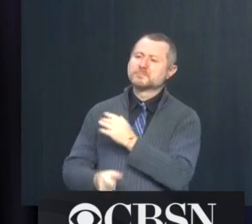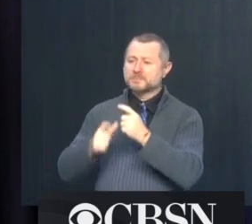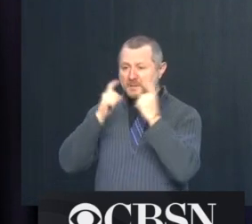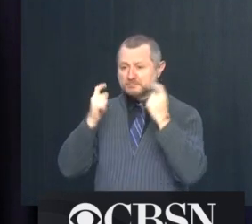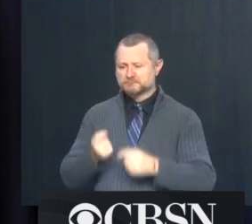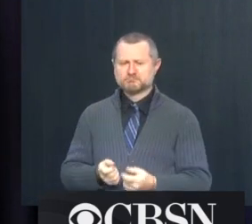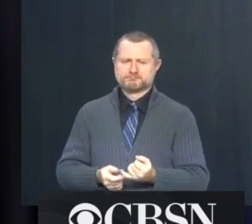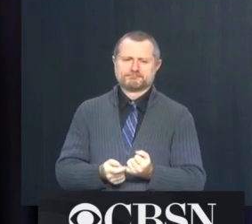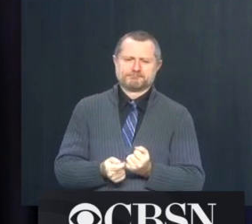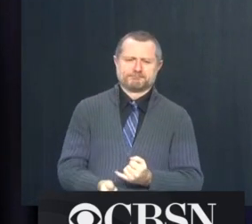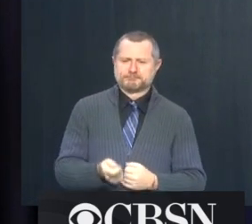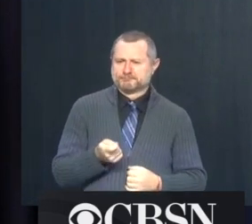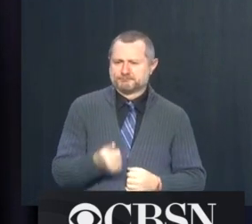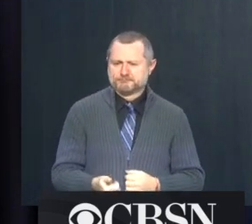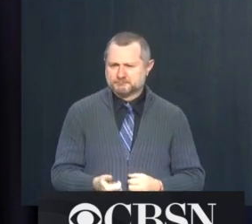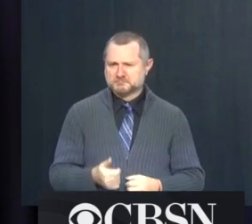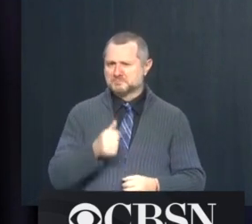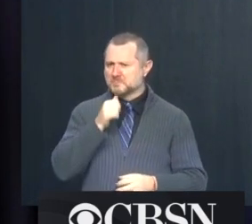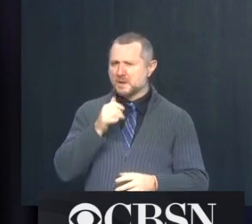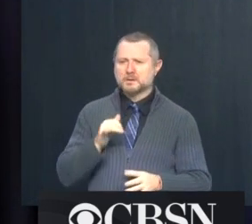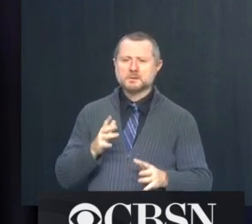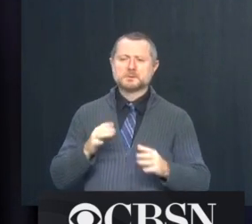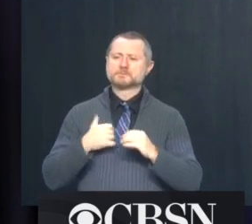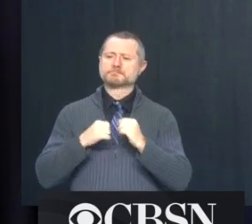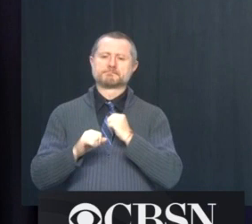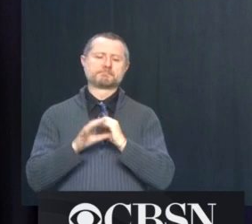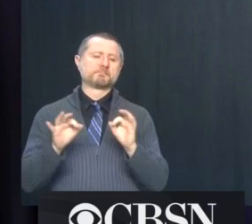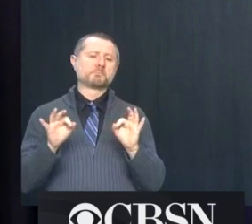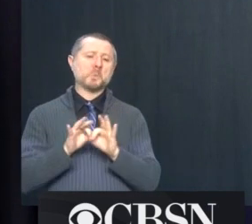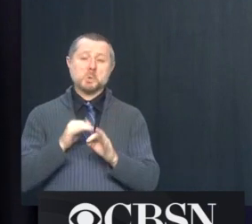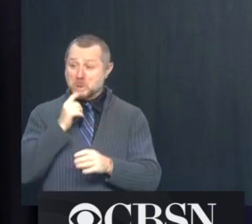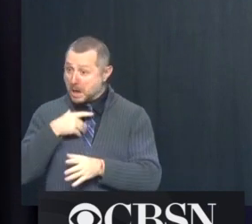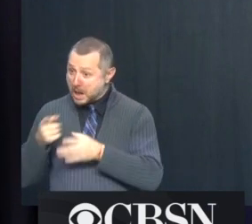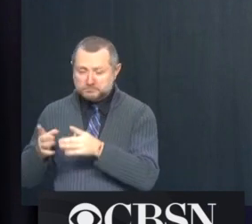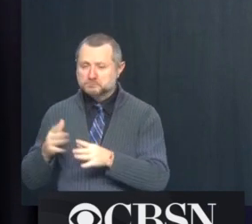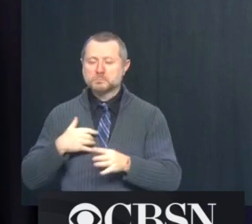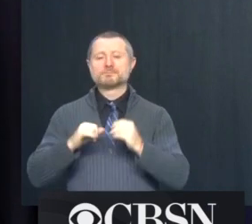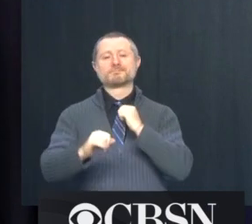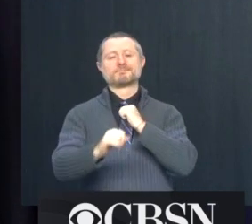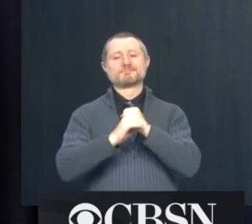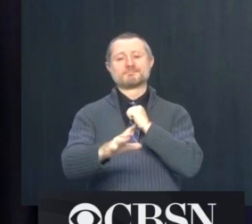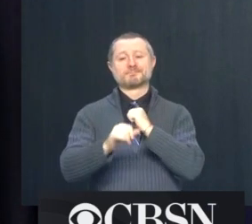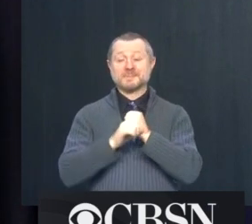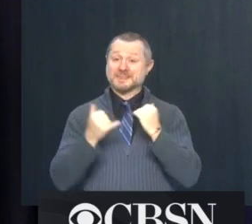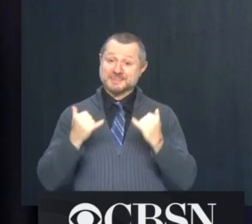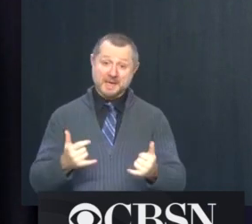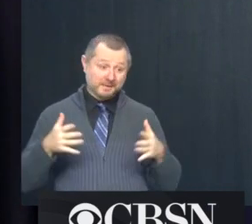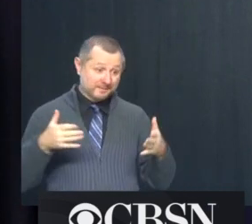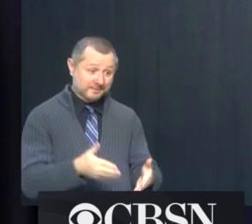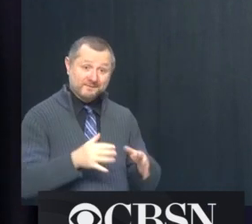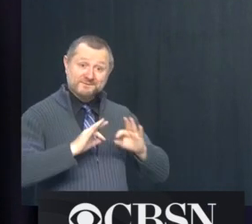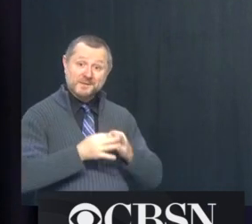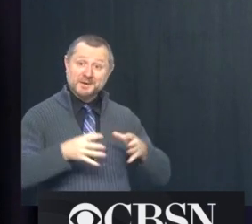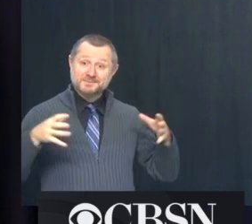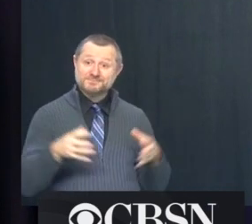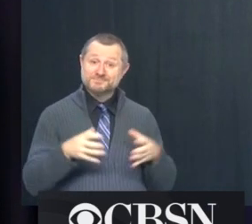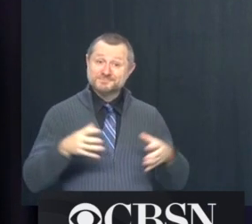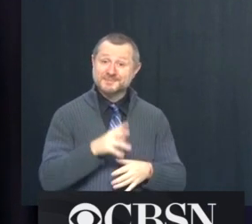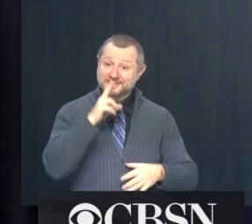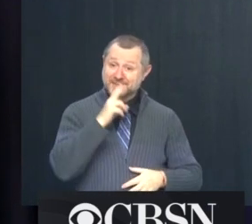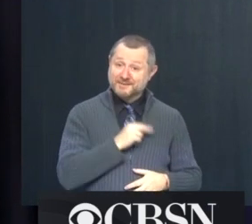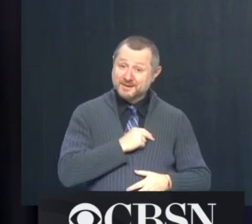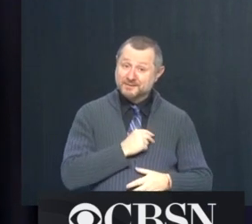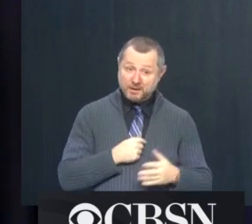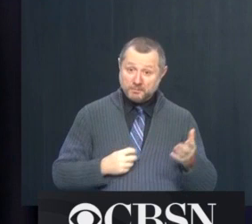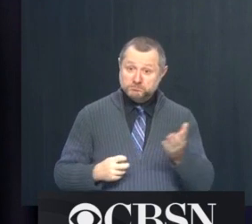enforcement. It's public education. Family gatherings, we didn't do any tickets over Thanksgiving